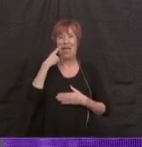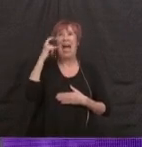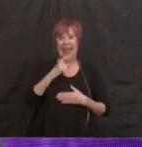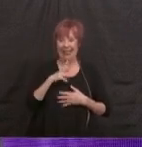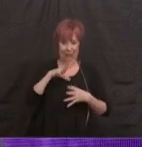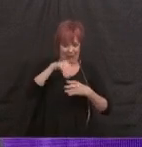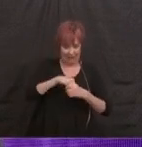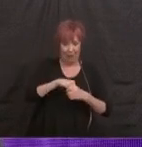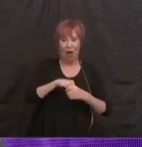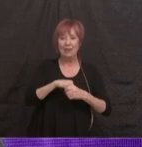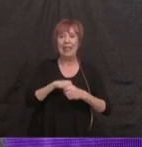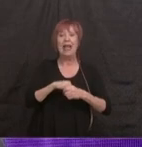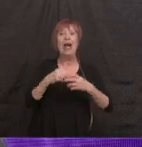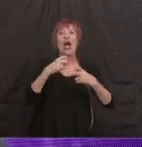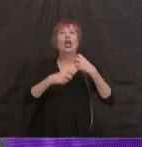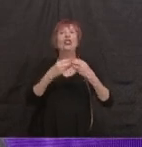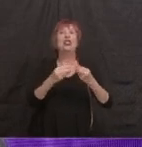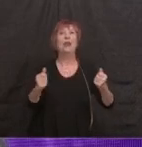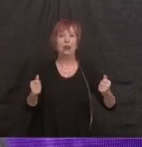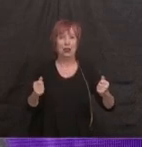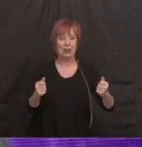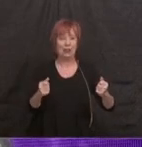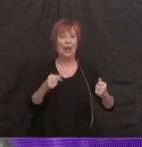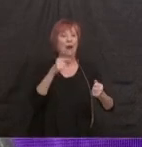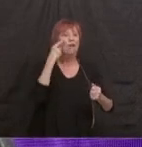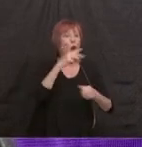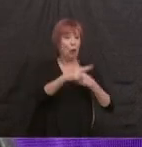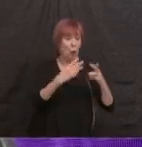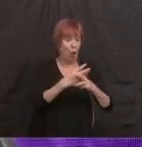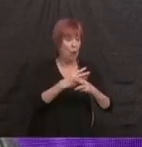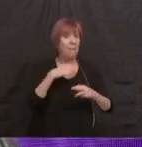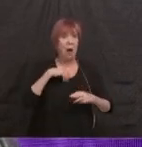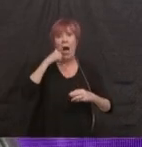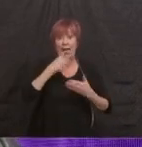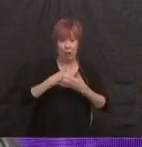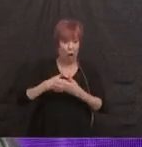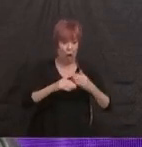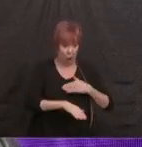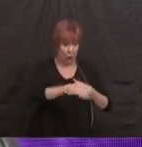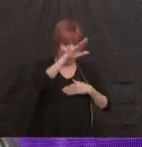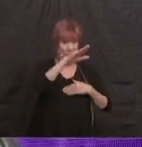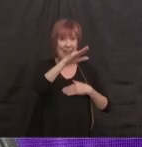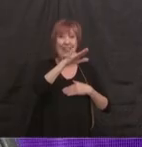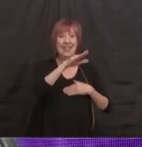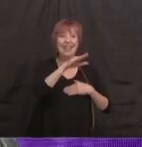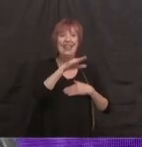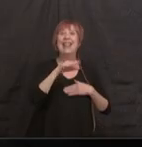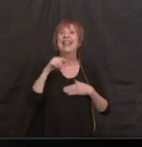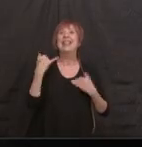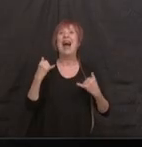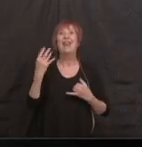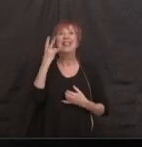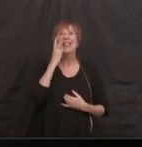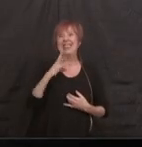of solution making in this world that she was going to come of age in. And she's 17 now, and she is the